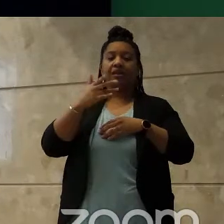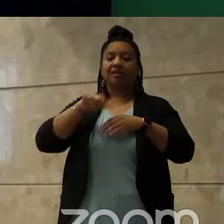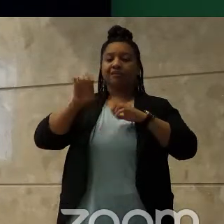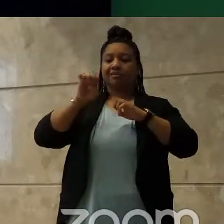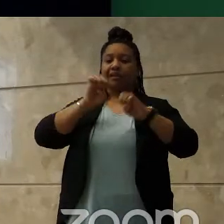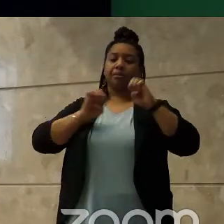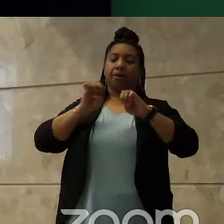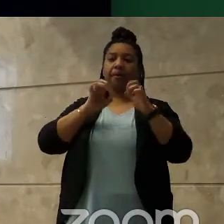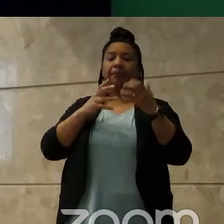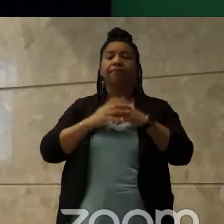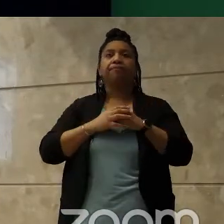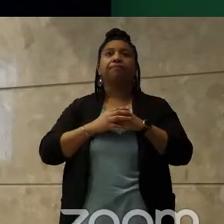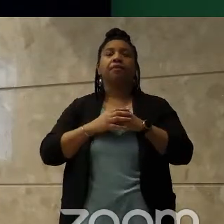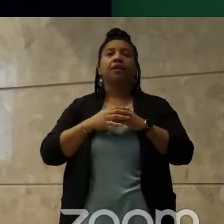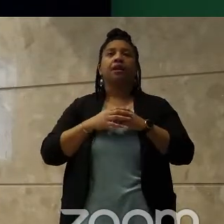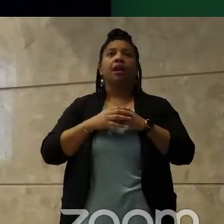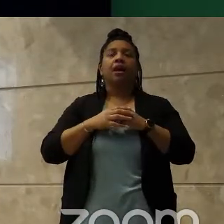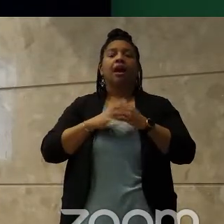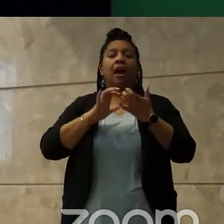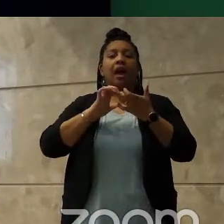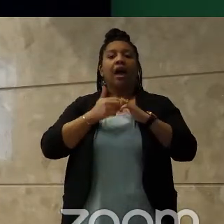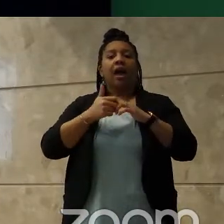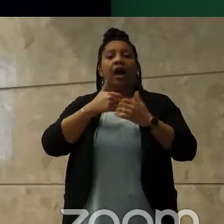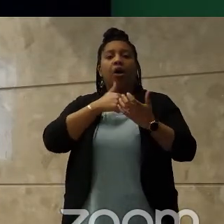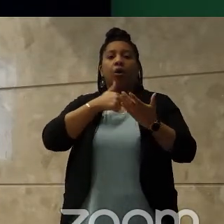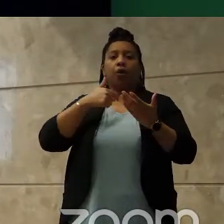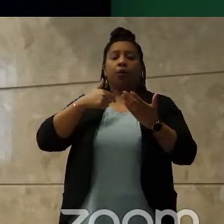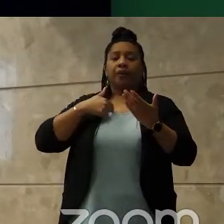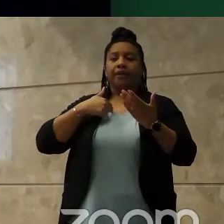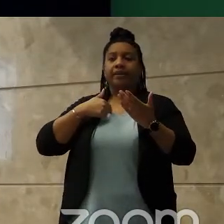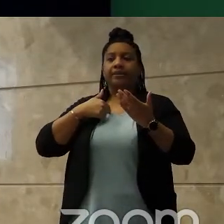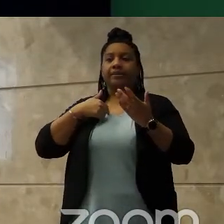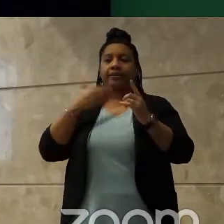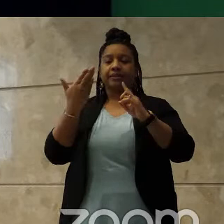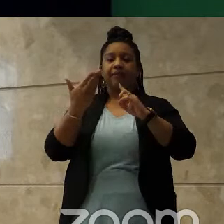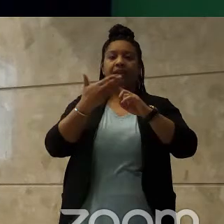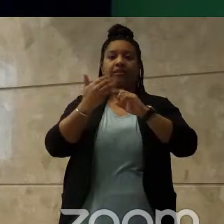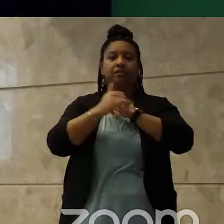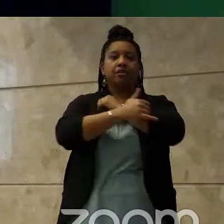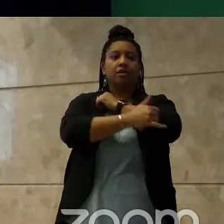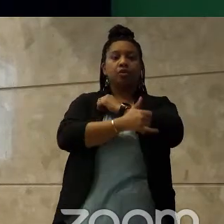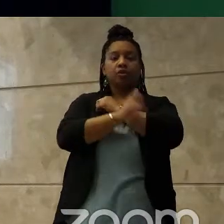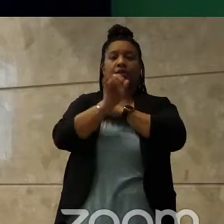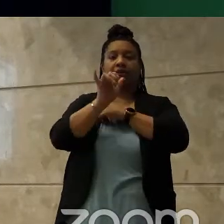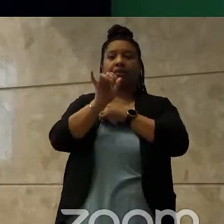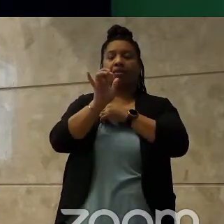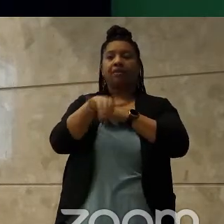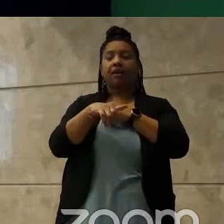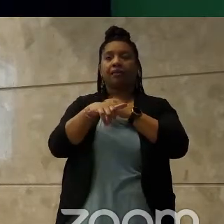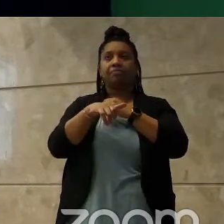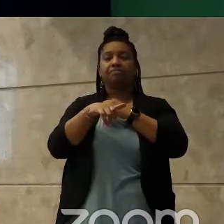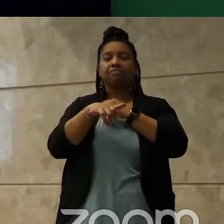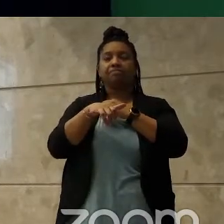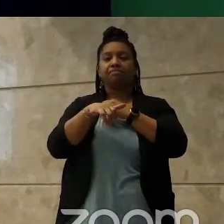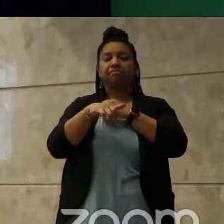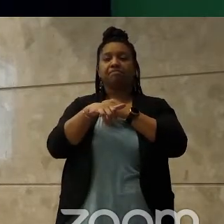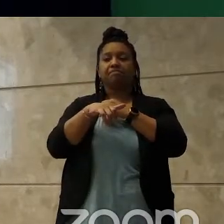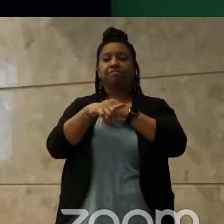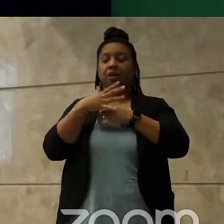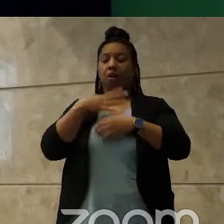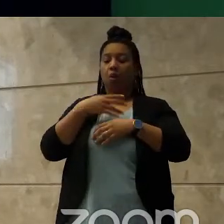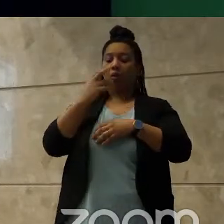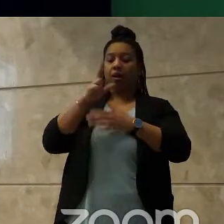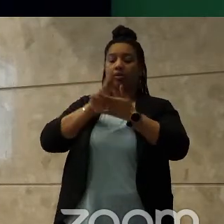How do we convince the country that a predominantly white